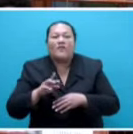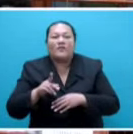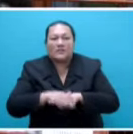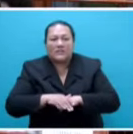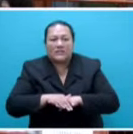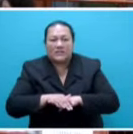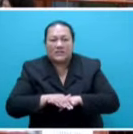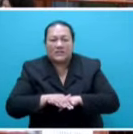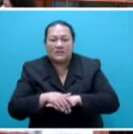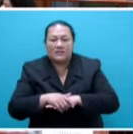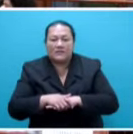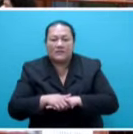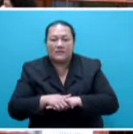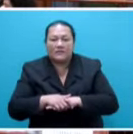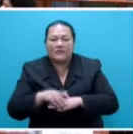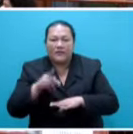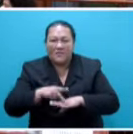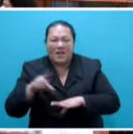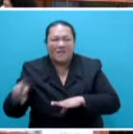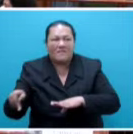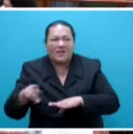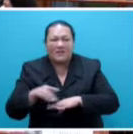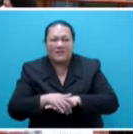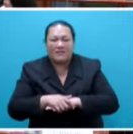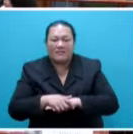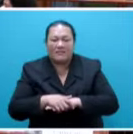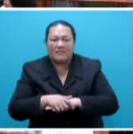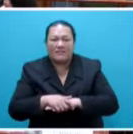But even